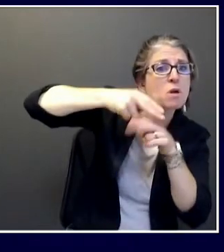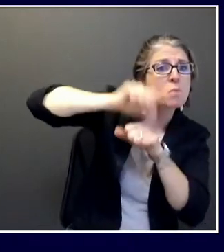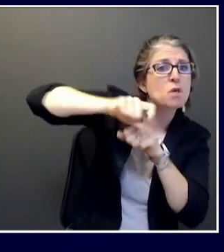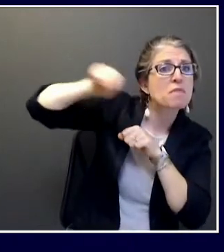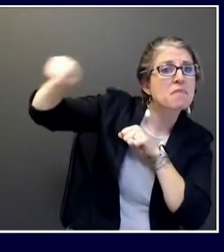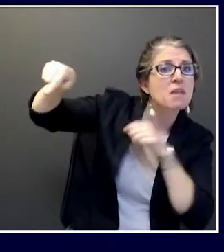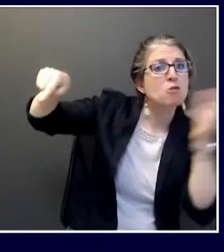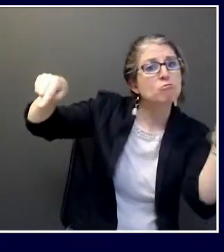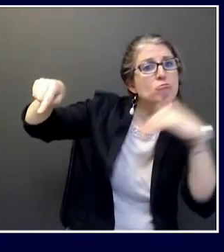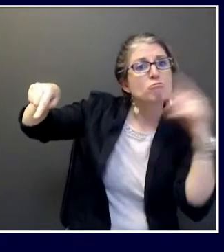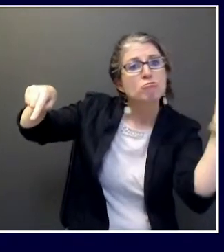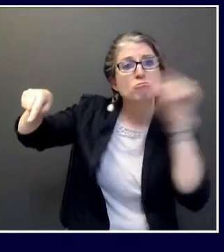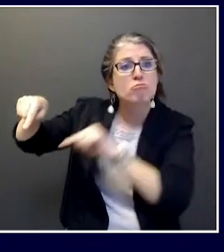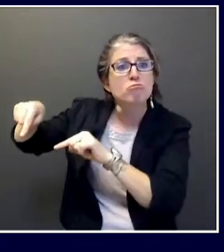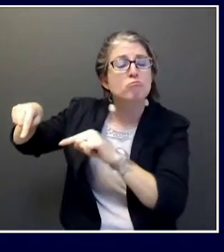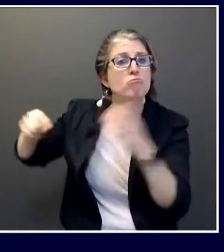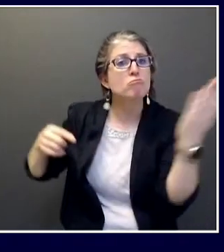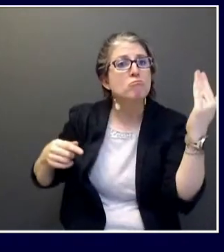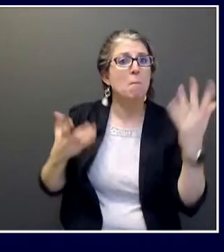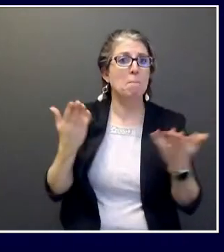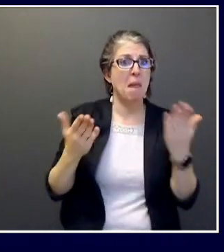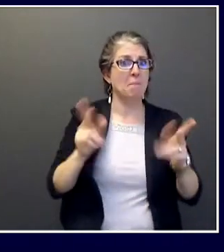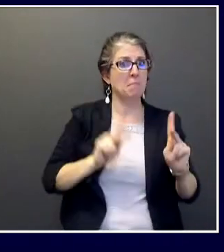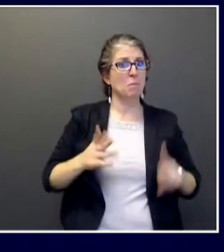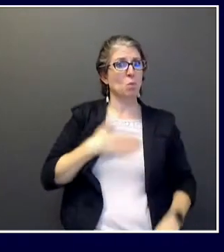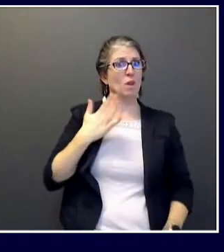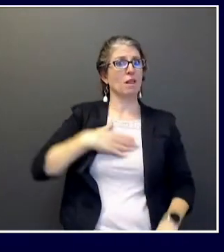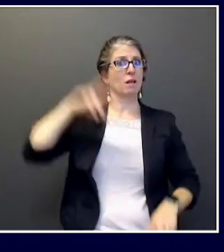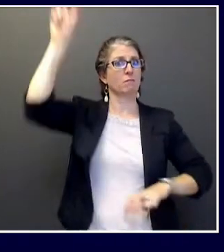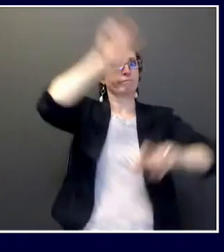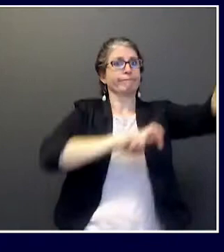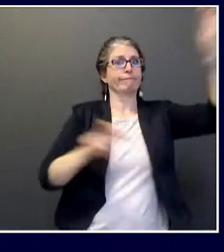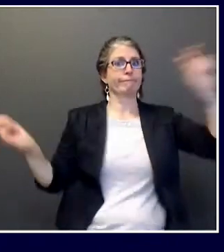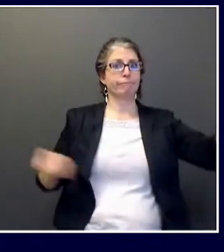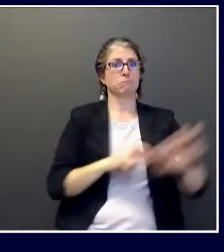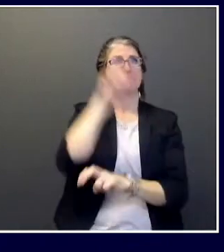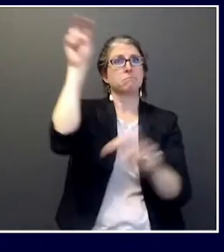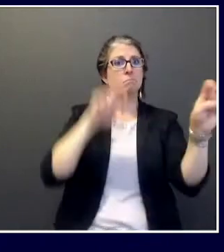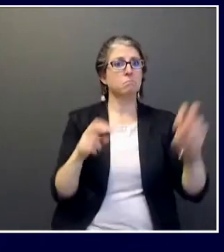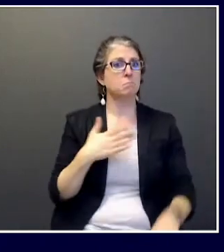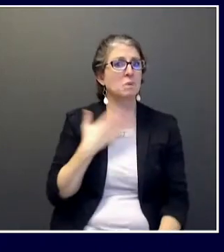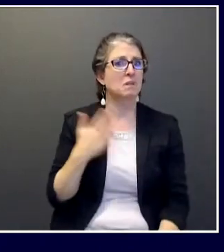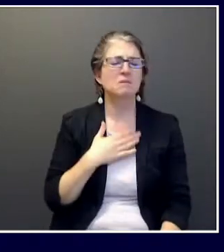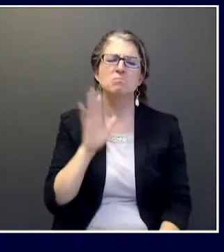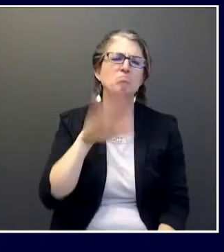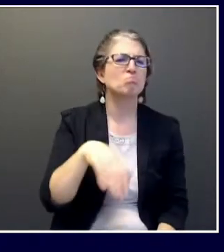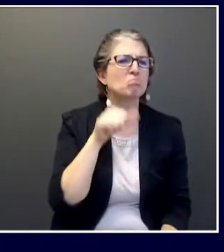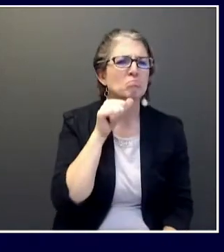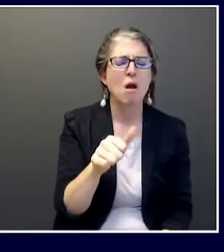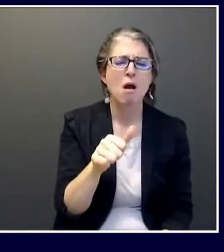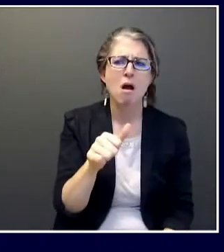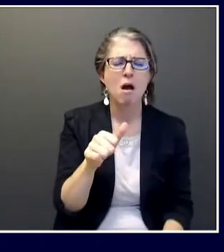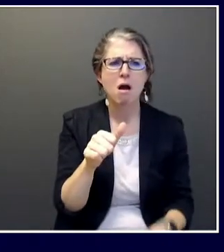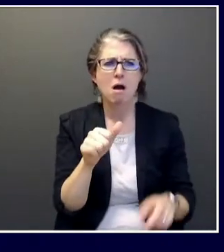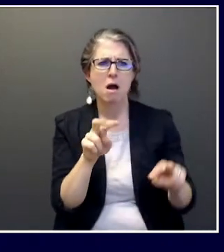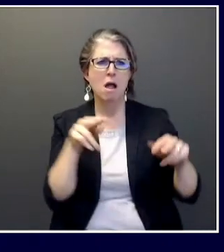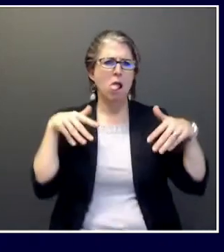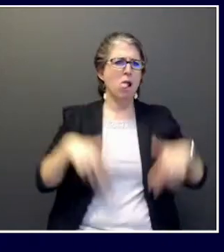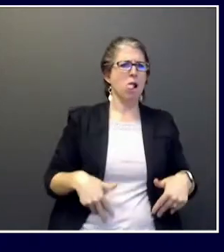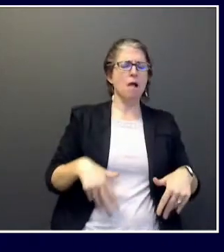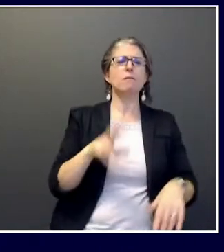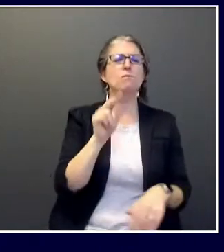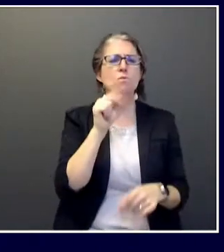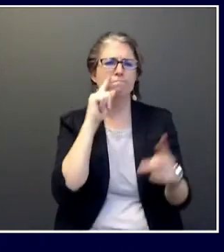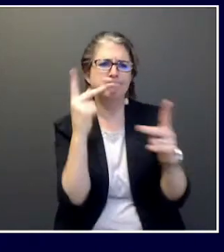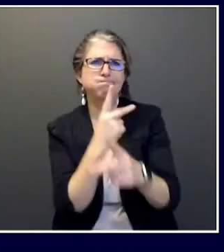aid agreement to begin to fill those staffing gaps, as well as retention. One of the things that we've learned is some of the problem with